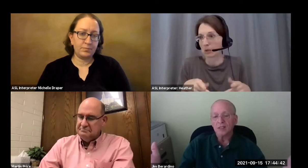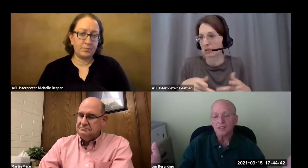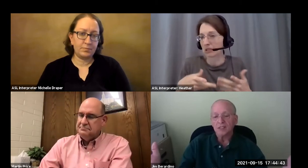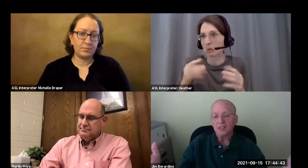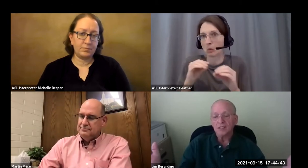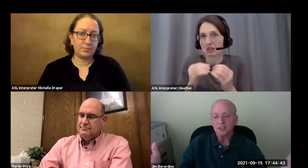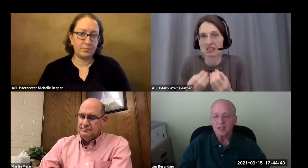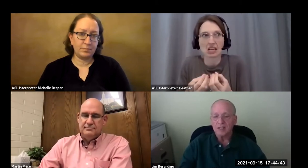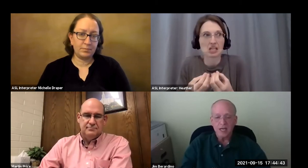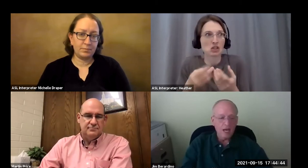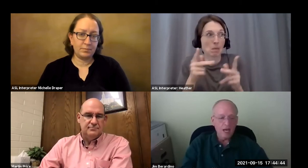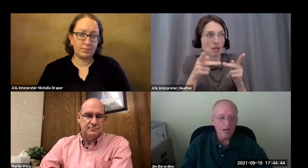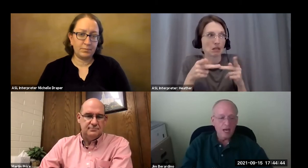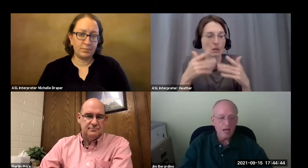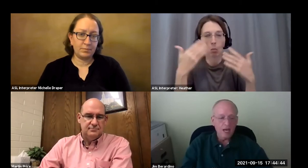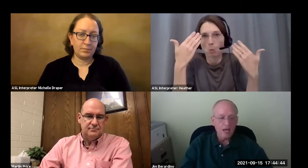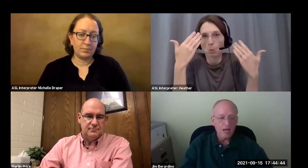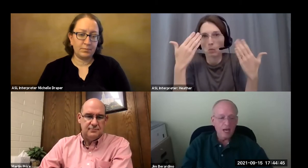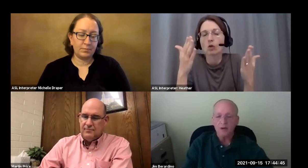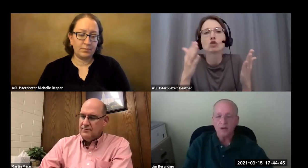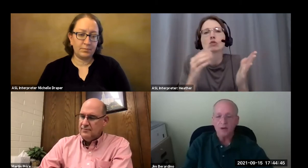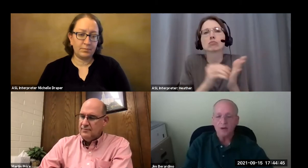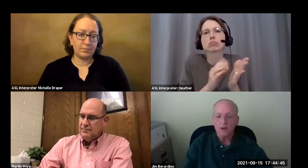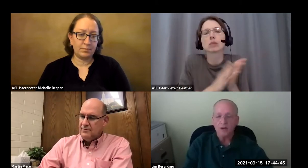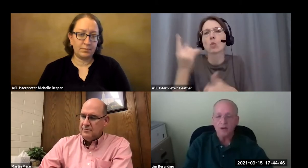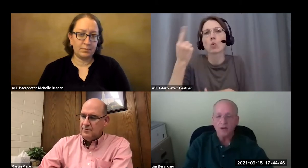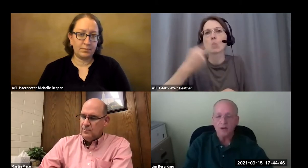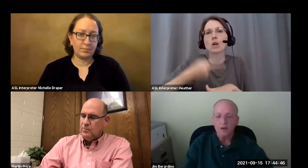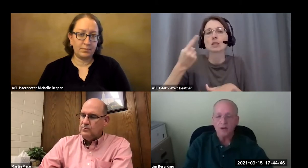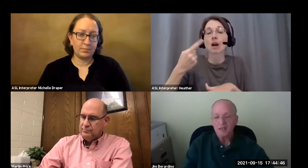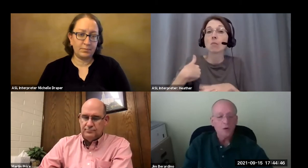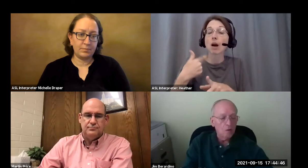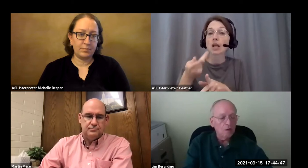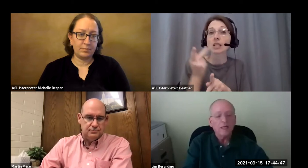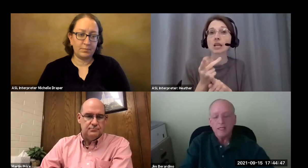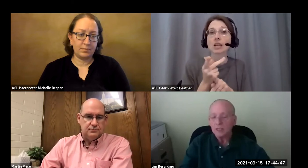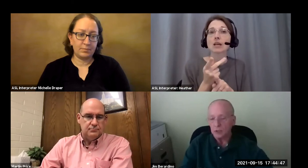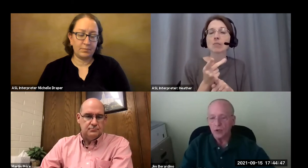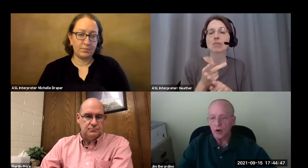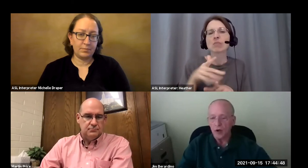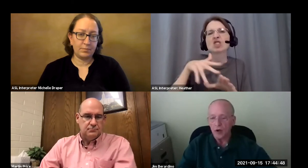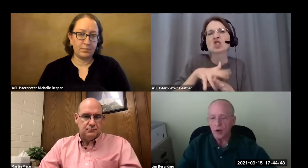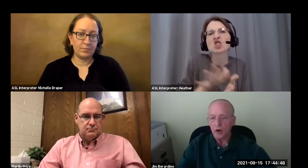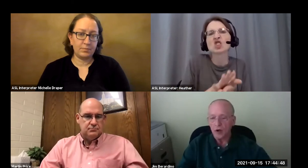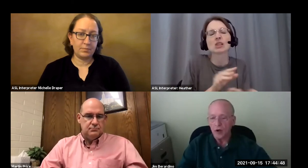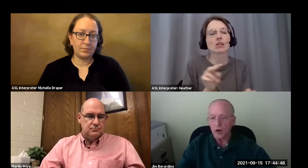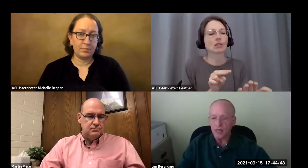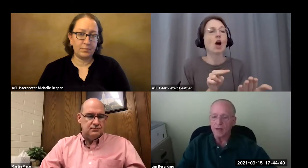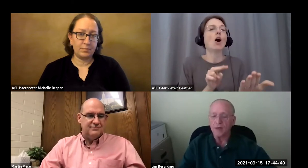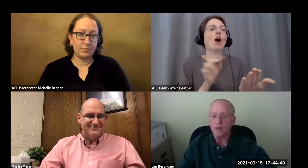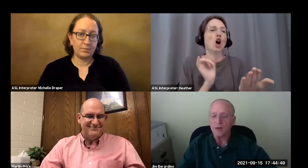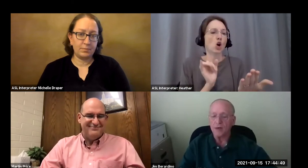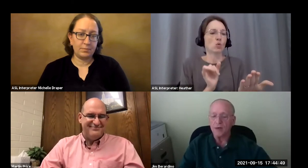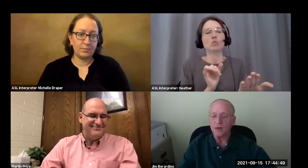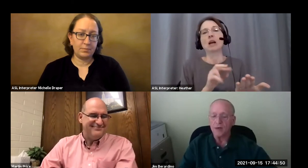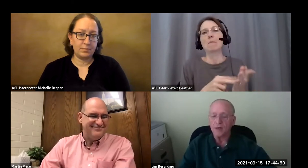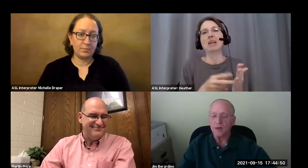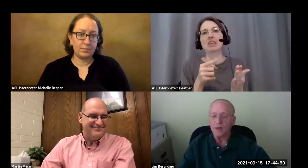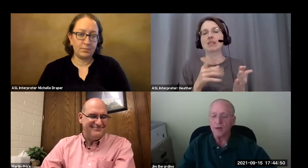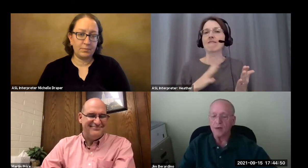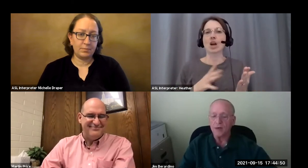it once so that I could then have a copy here, like a cheat sheet, and say, okay, that's what they're talking about.